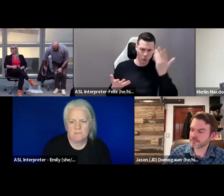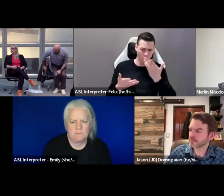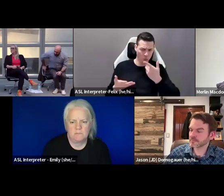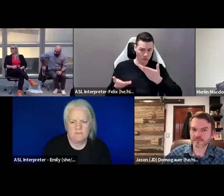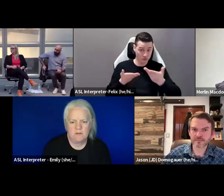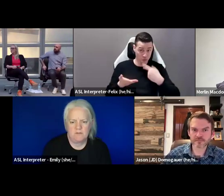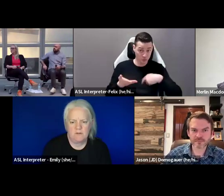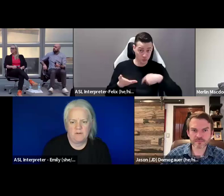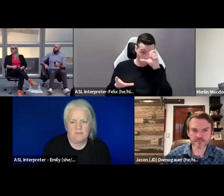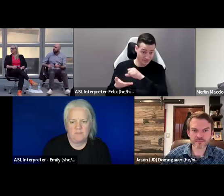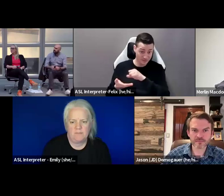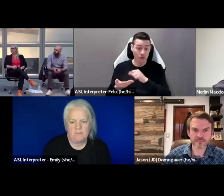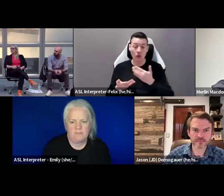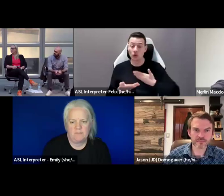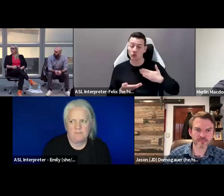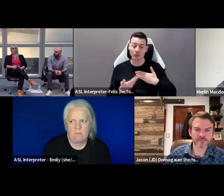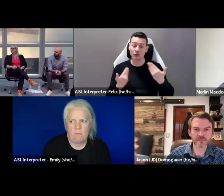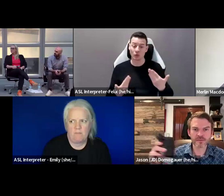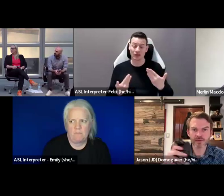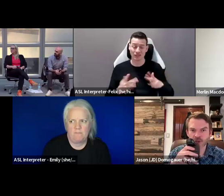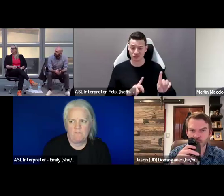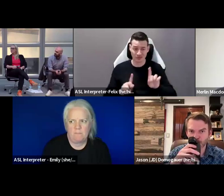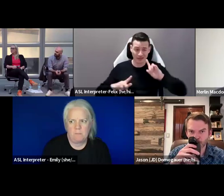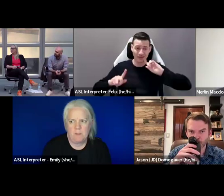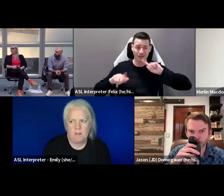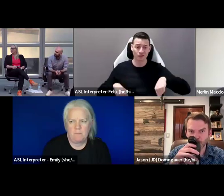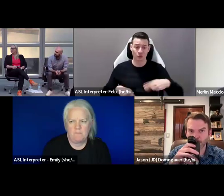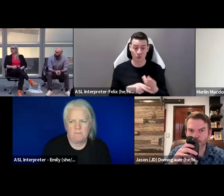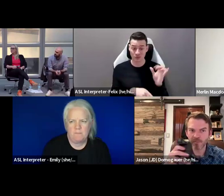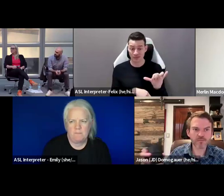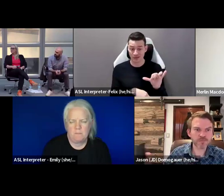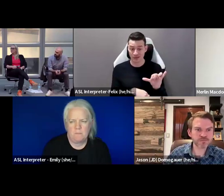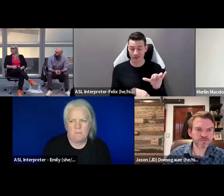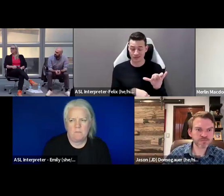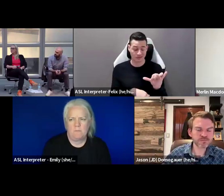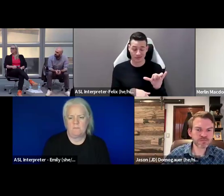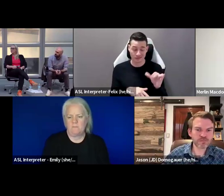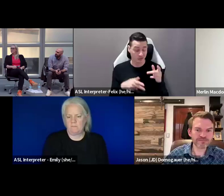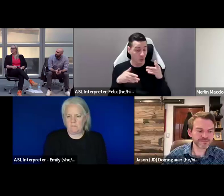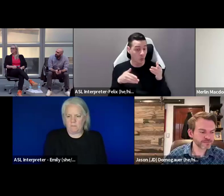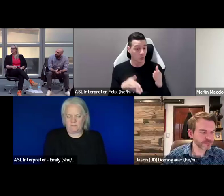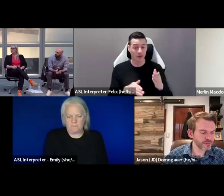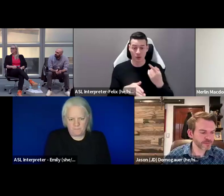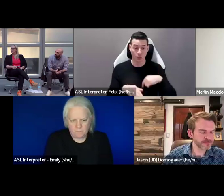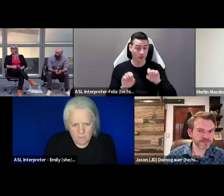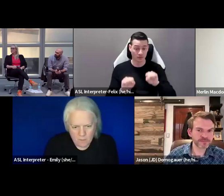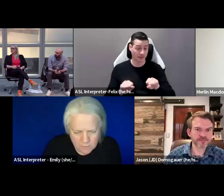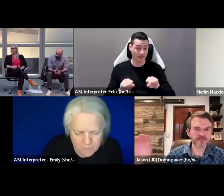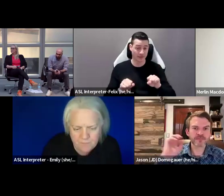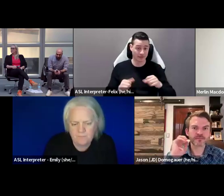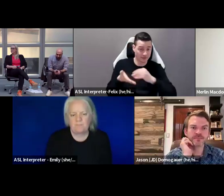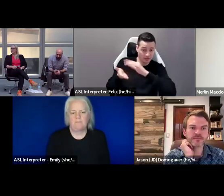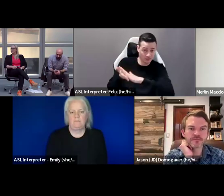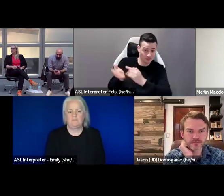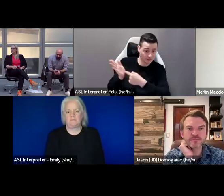us that is to take the survey that we gave you and just use it as to write something on it for us. Here's a